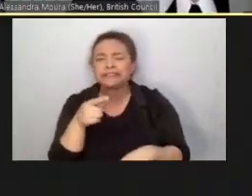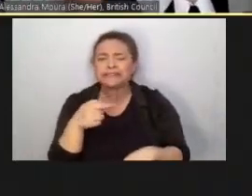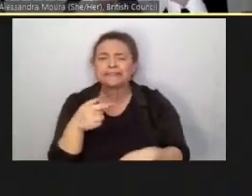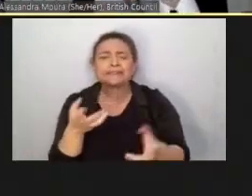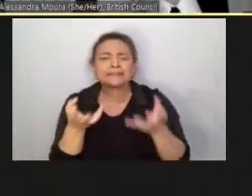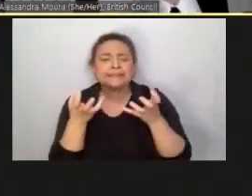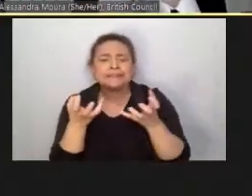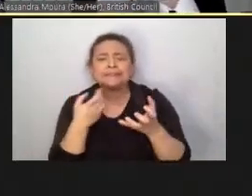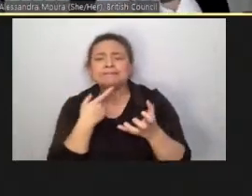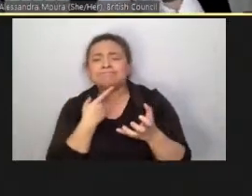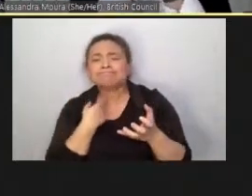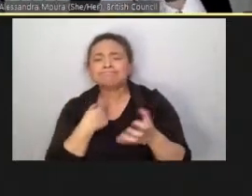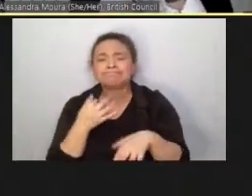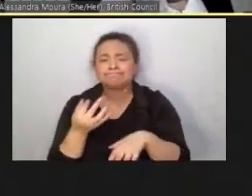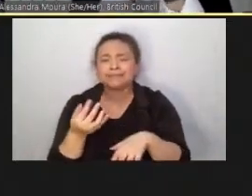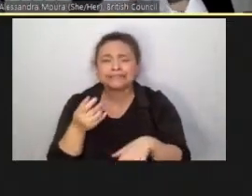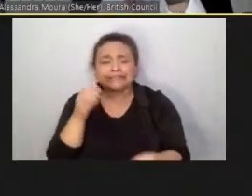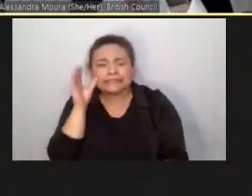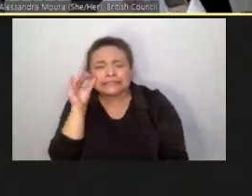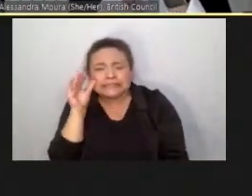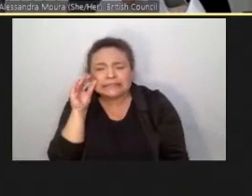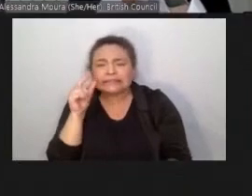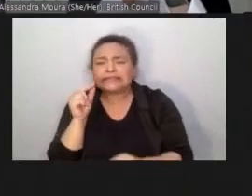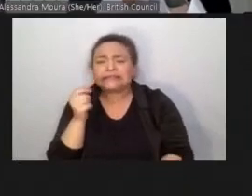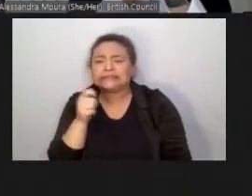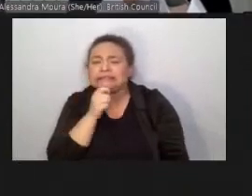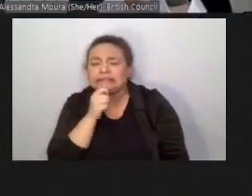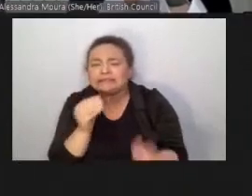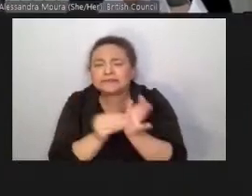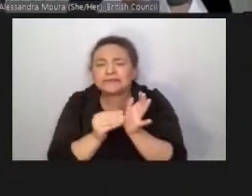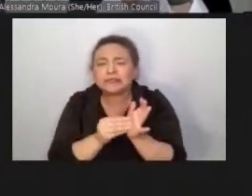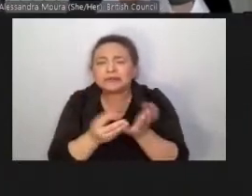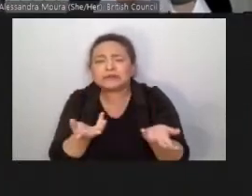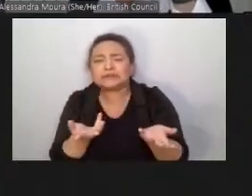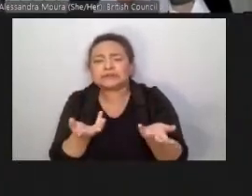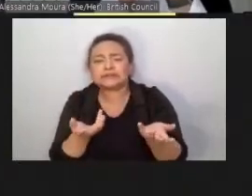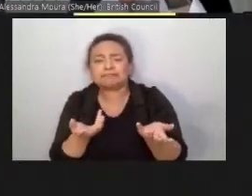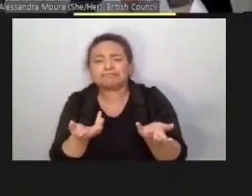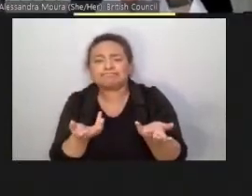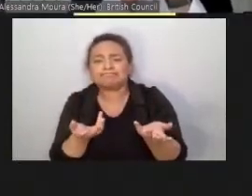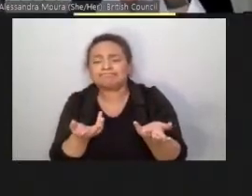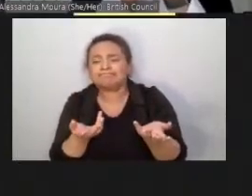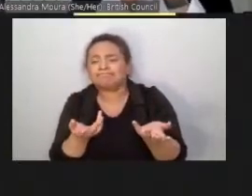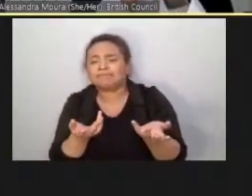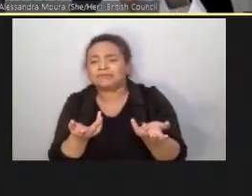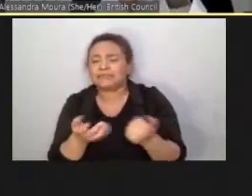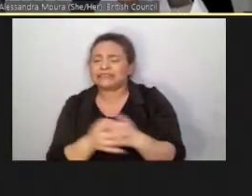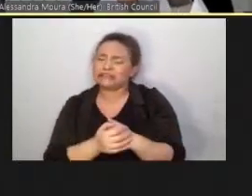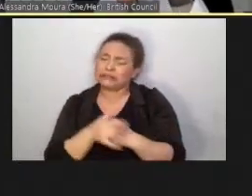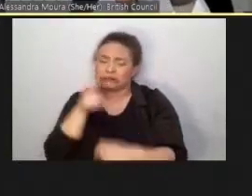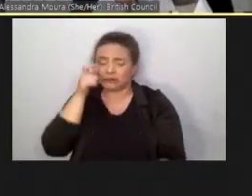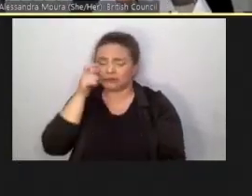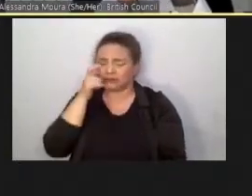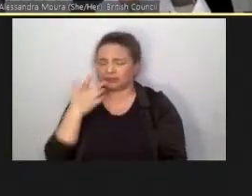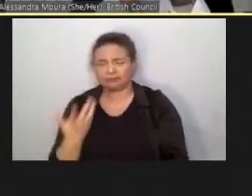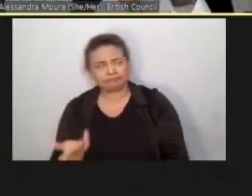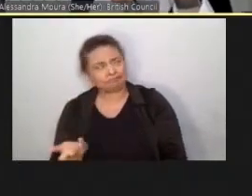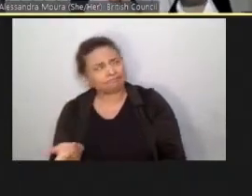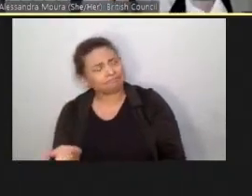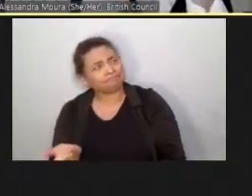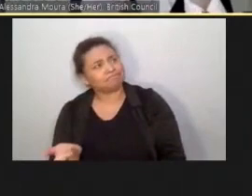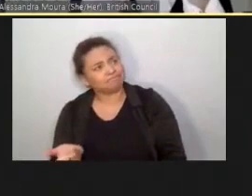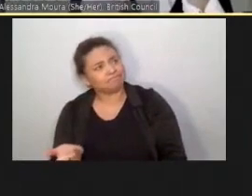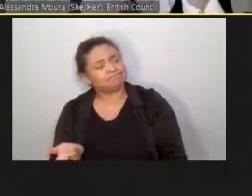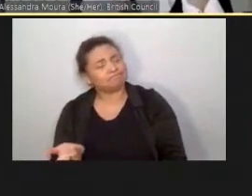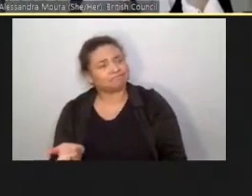Something that puzzles me. The answer could be no, it's okay. No, actually, I do. There